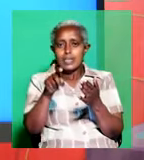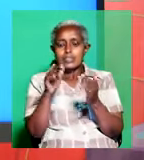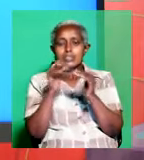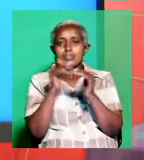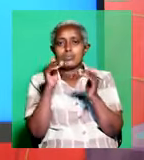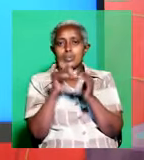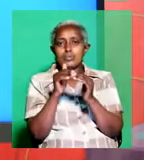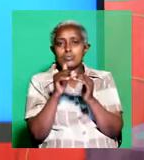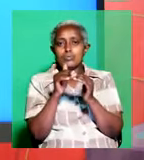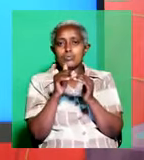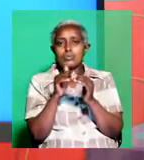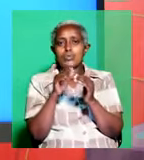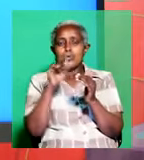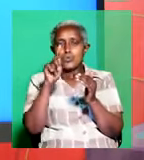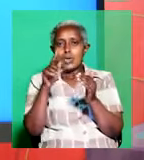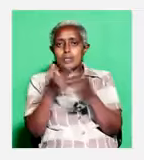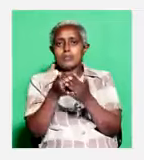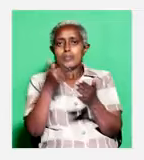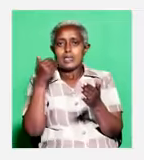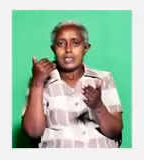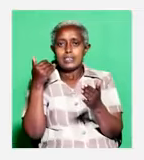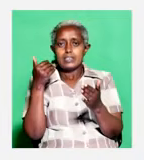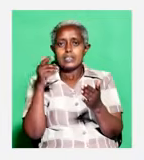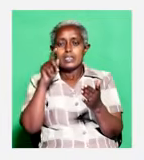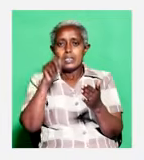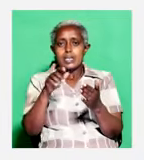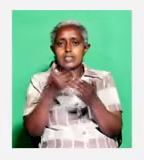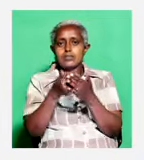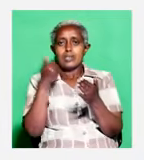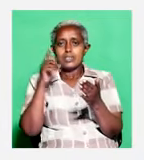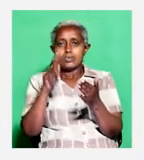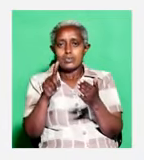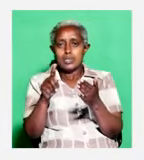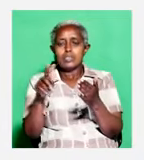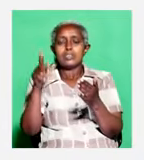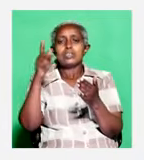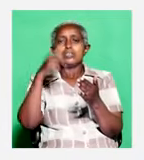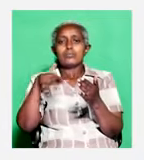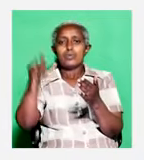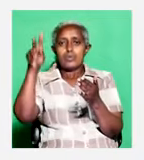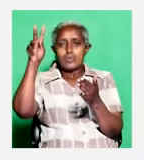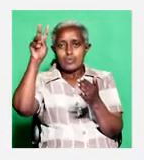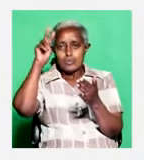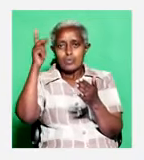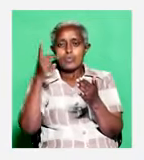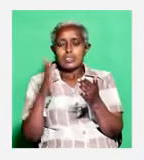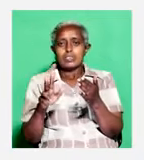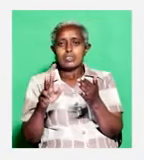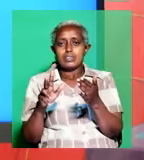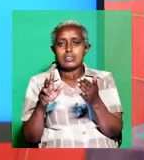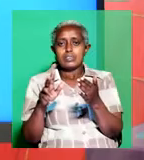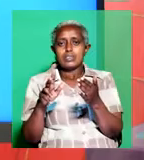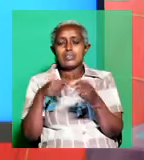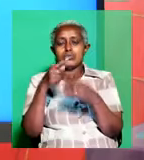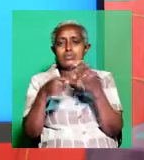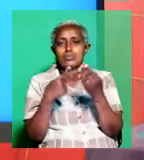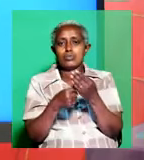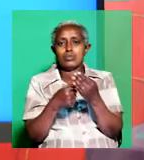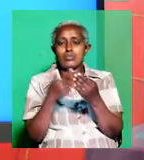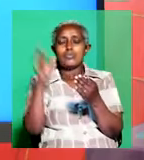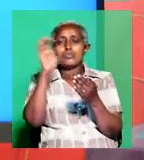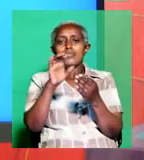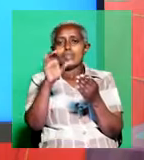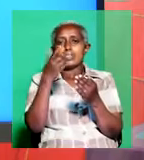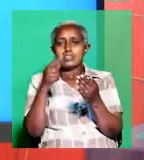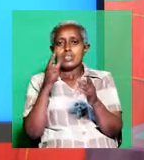is equal to 1 minus x minus 1 the power of 2 over 3. So let's